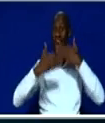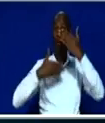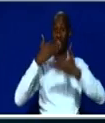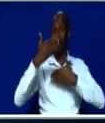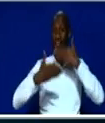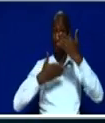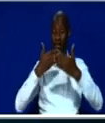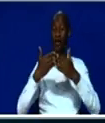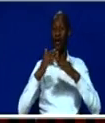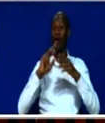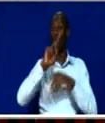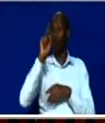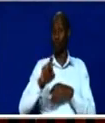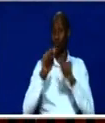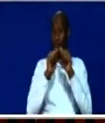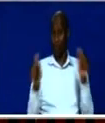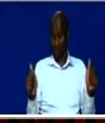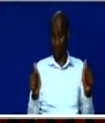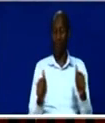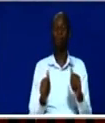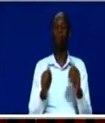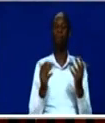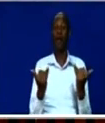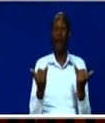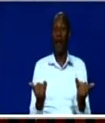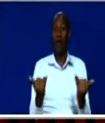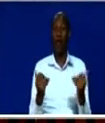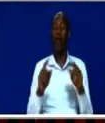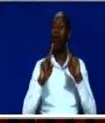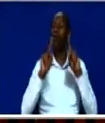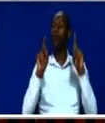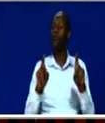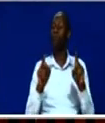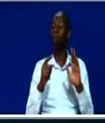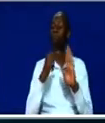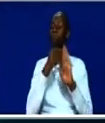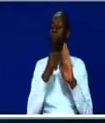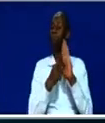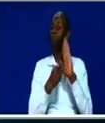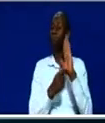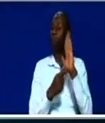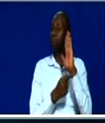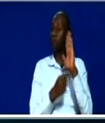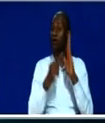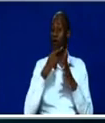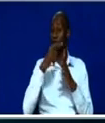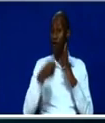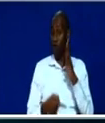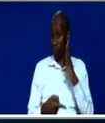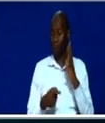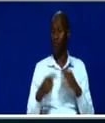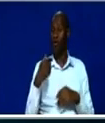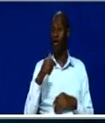questions appropriately. Now, the questions are as follows. Question 1A, part